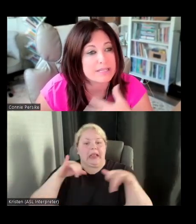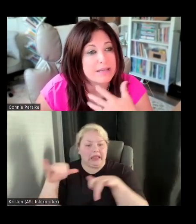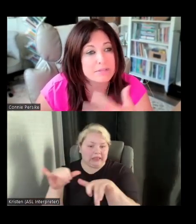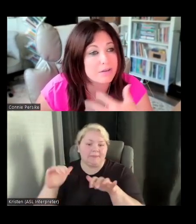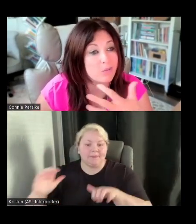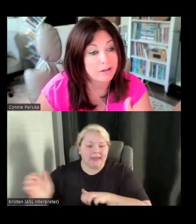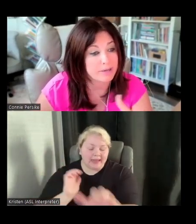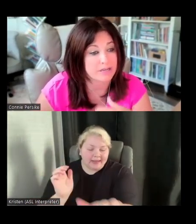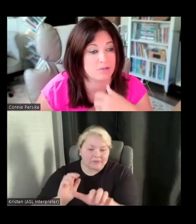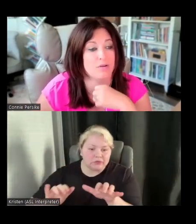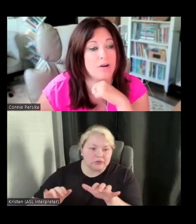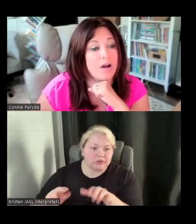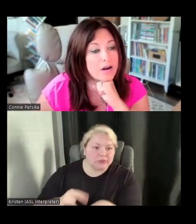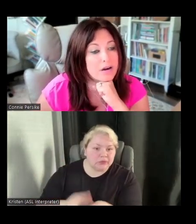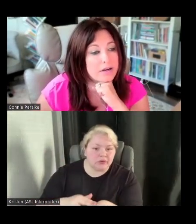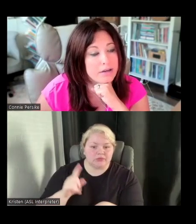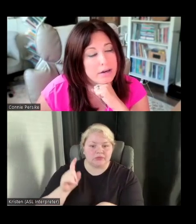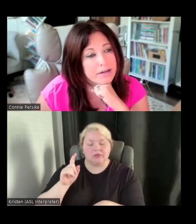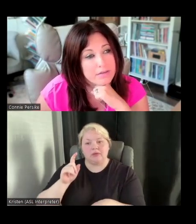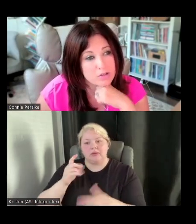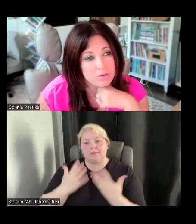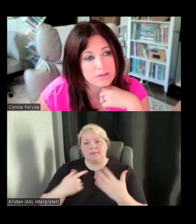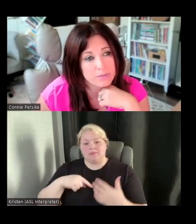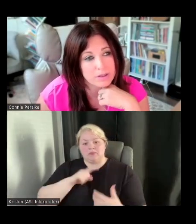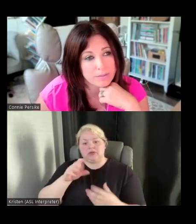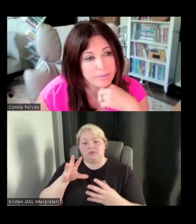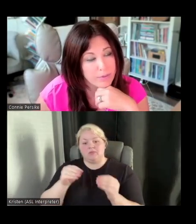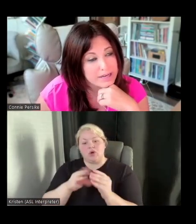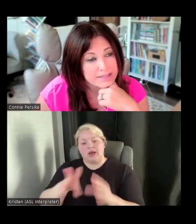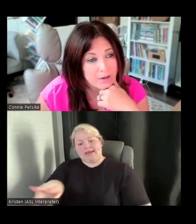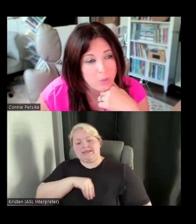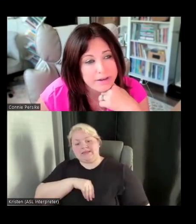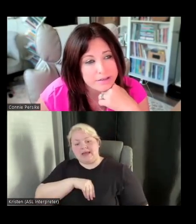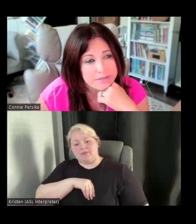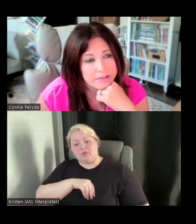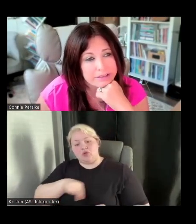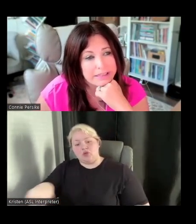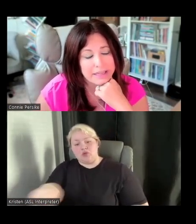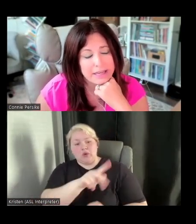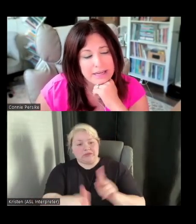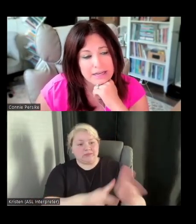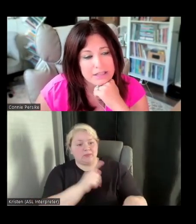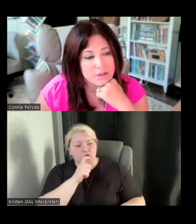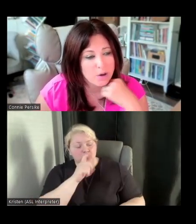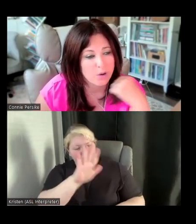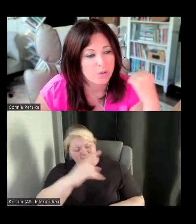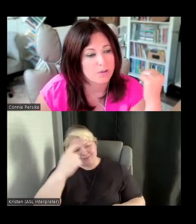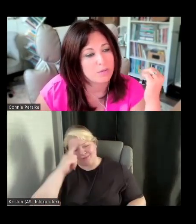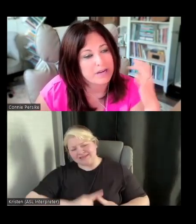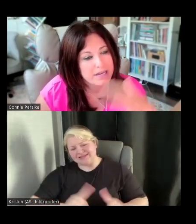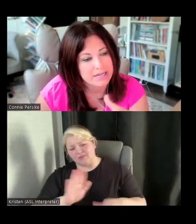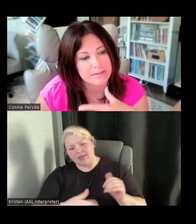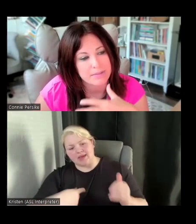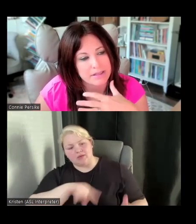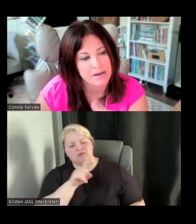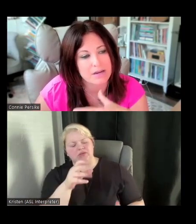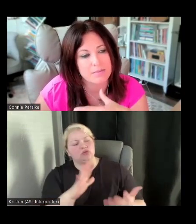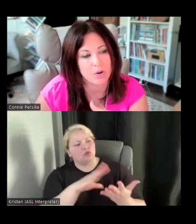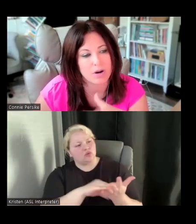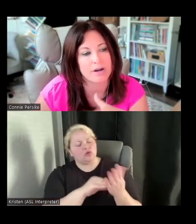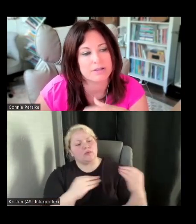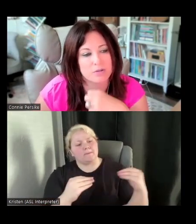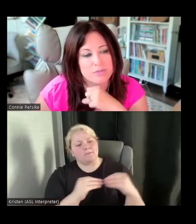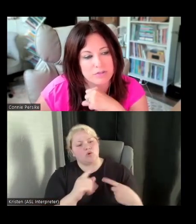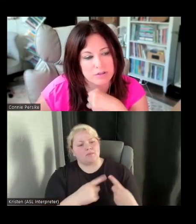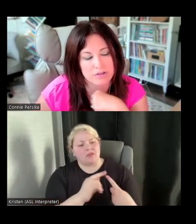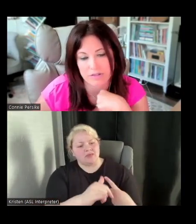more accepting and welcoming to our individuals with brains that are wired differently. And so we need to be thinking